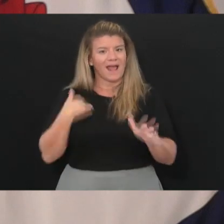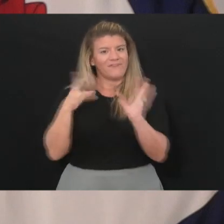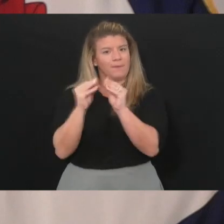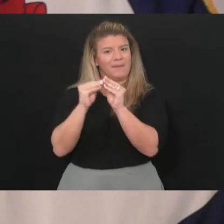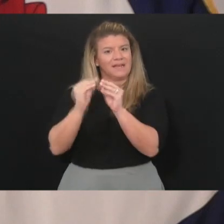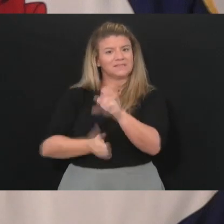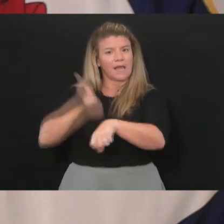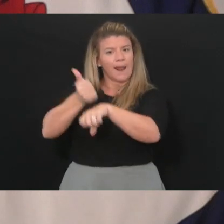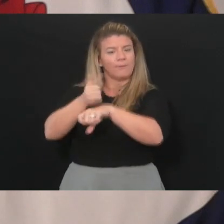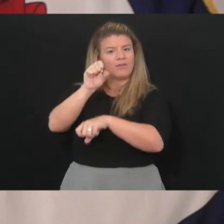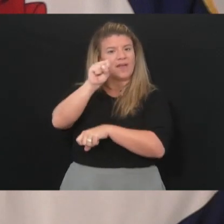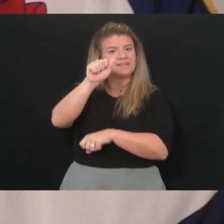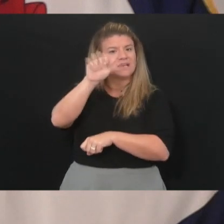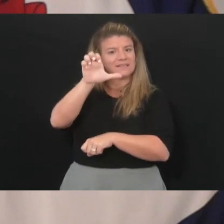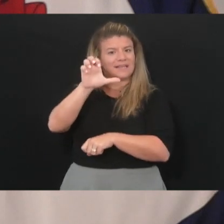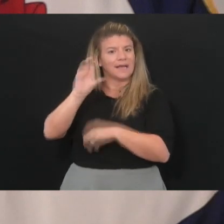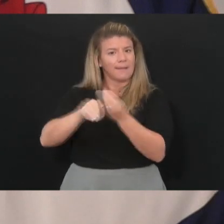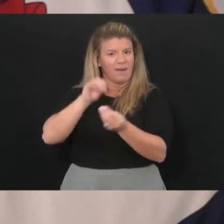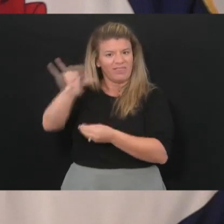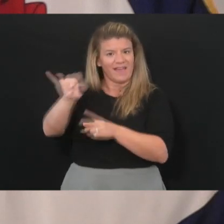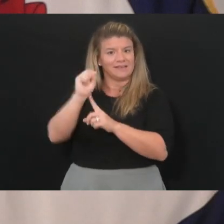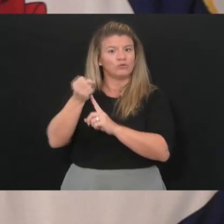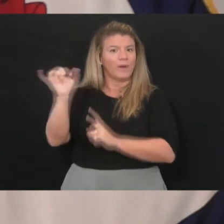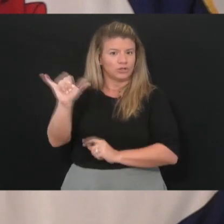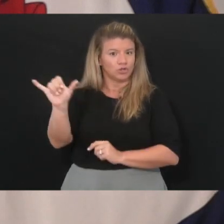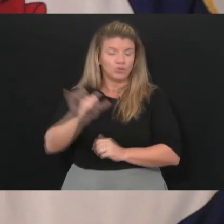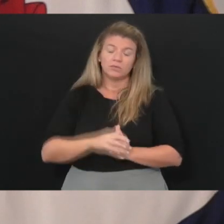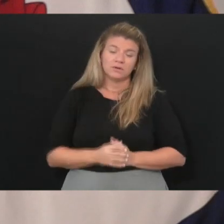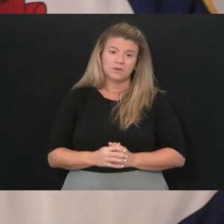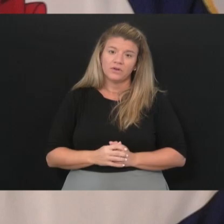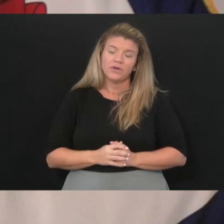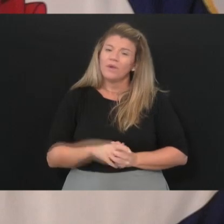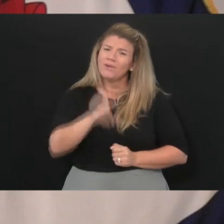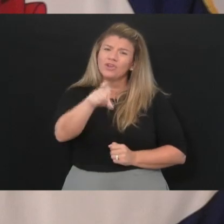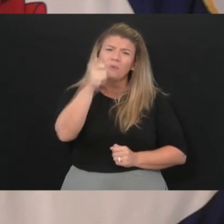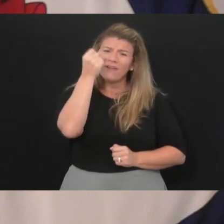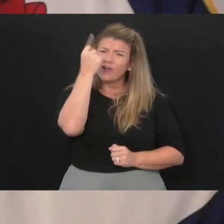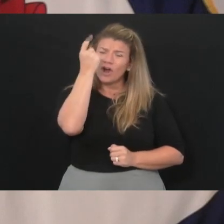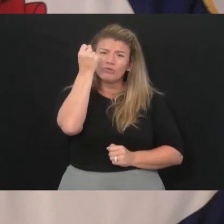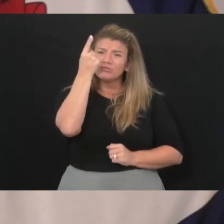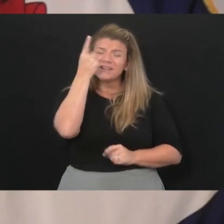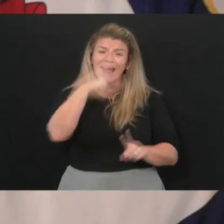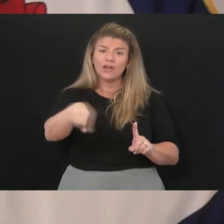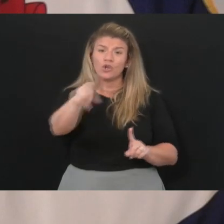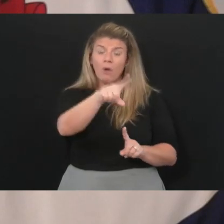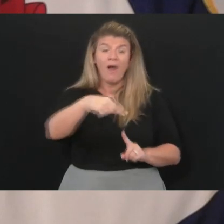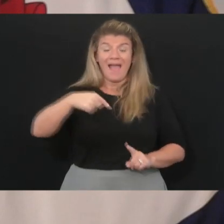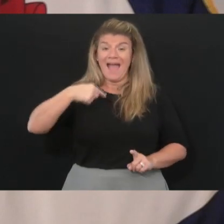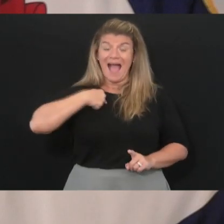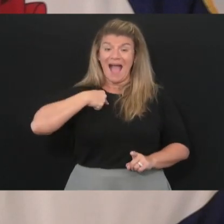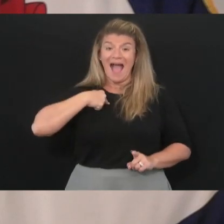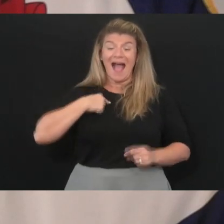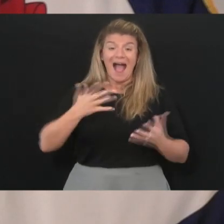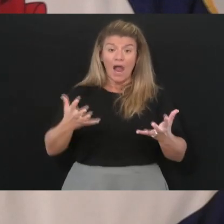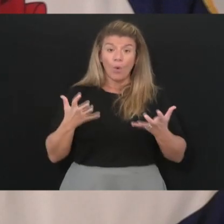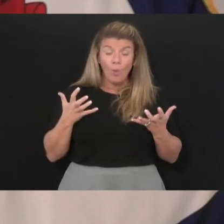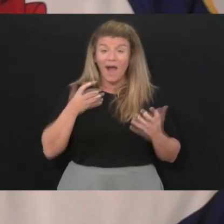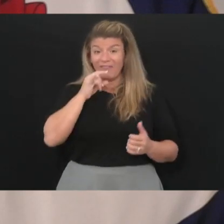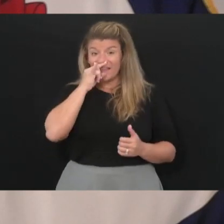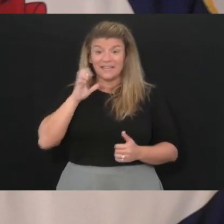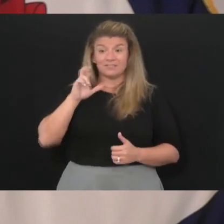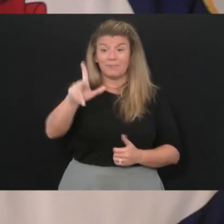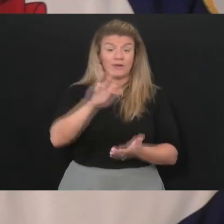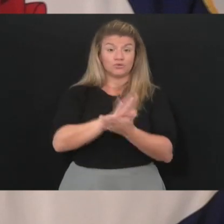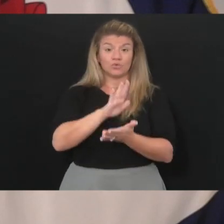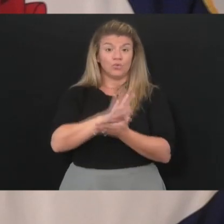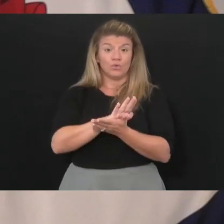regard to that as well. I mean, look, everybody, I want our kids to be back in school so bad it's unbelievable. I